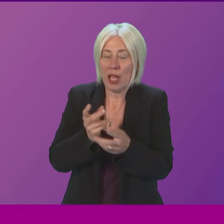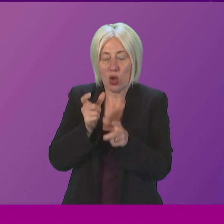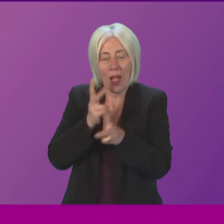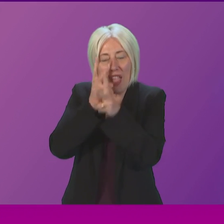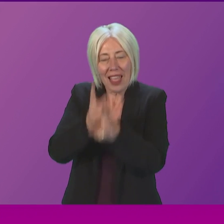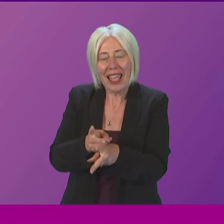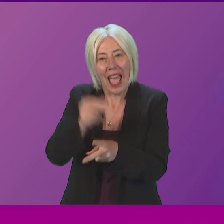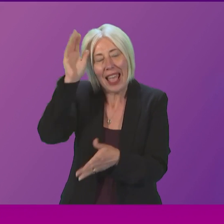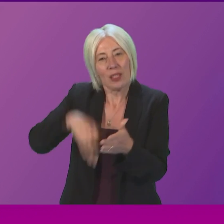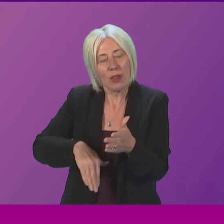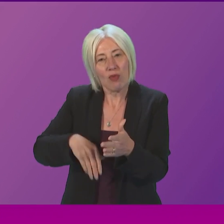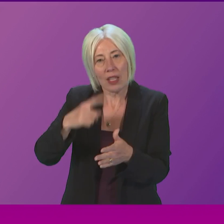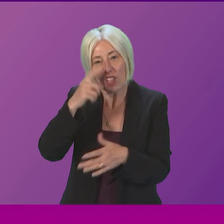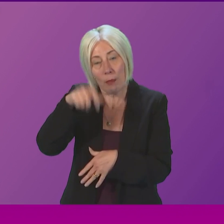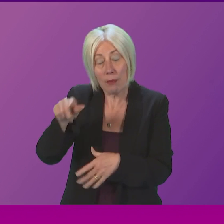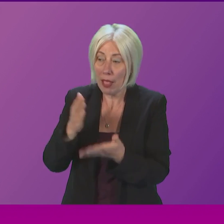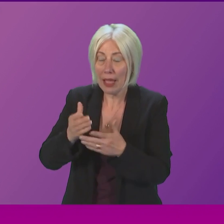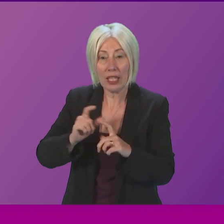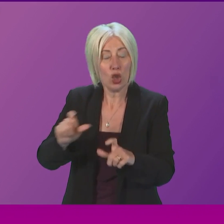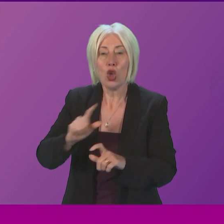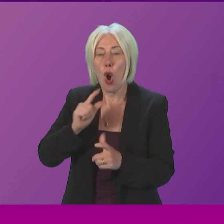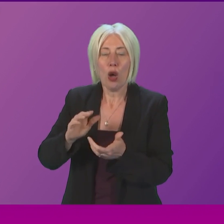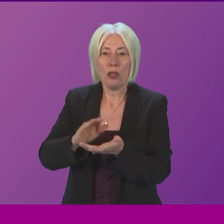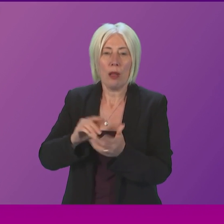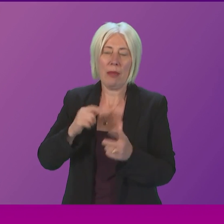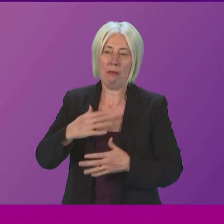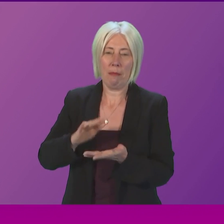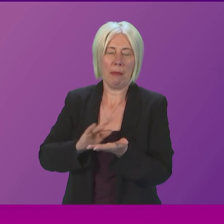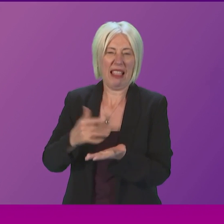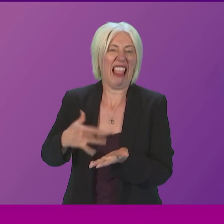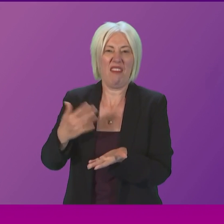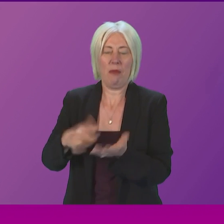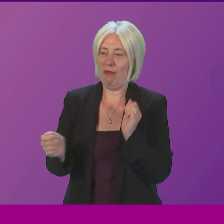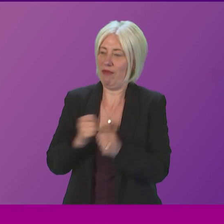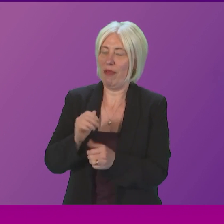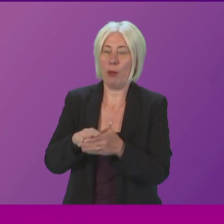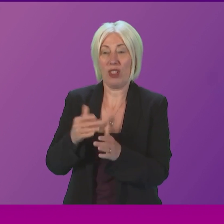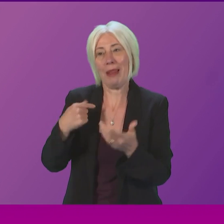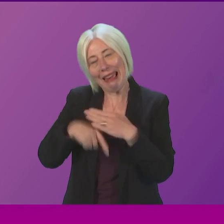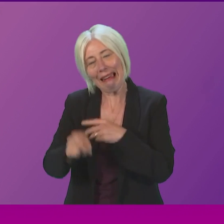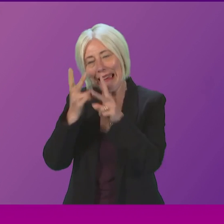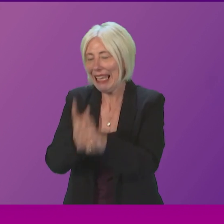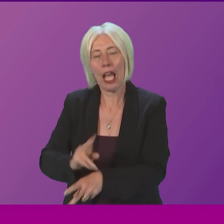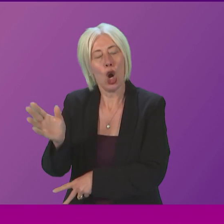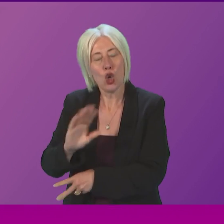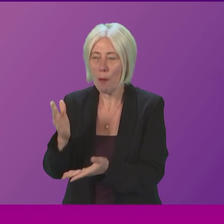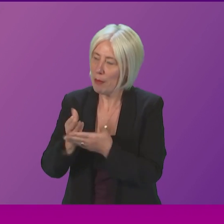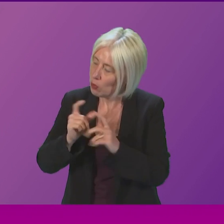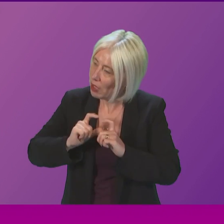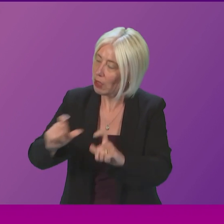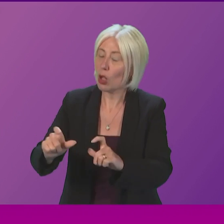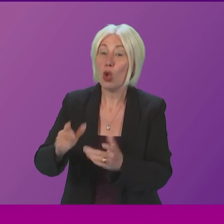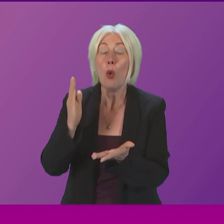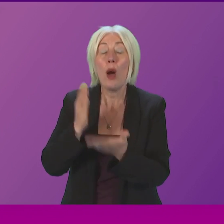young people life chances are not defined by the fact that they've been in care. So what will the First Minister do right now to ensure that keeping the